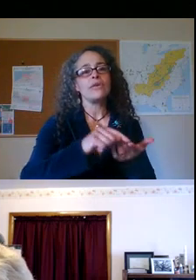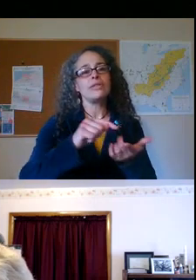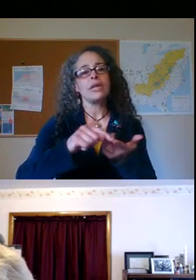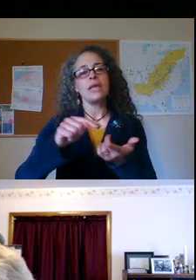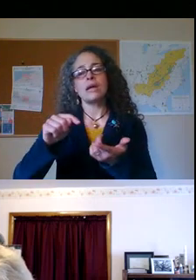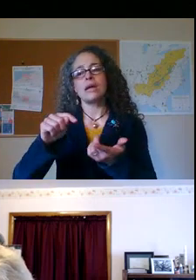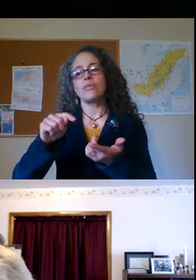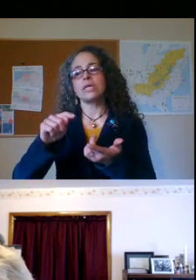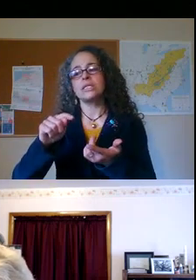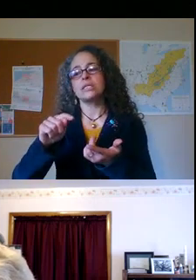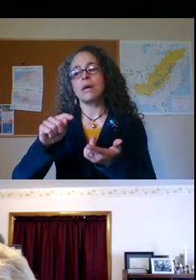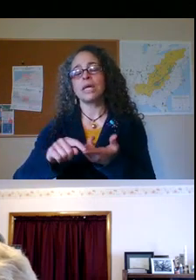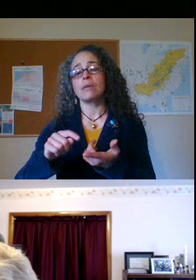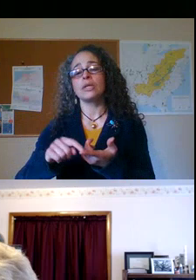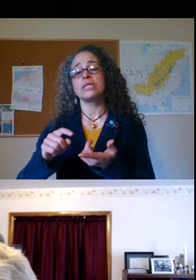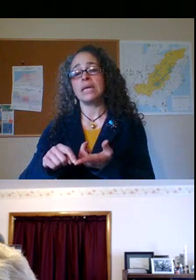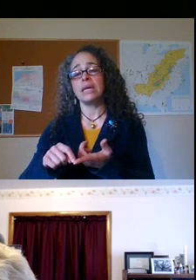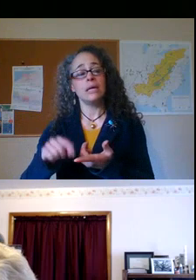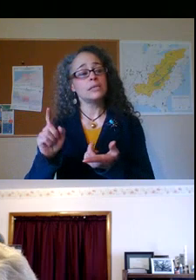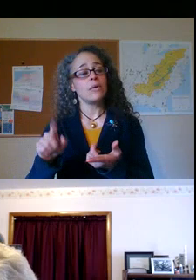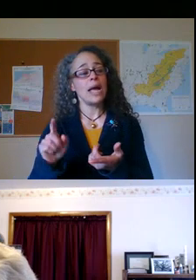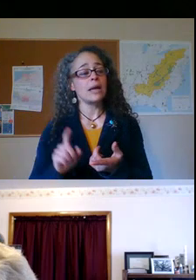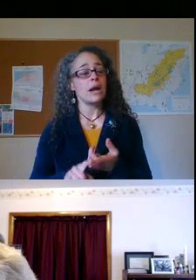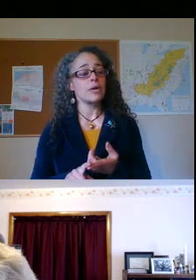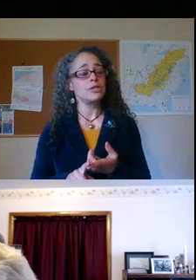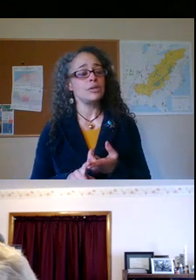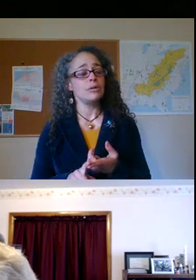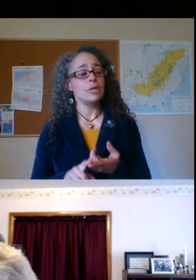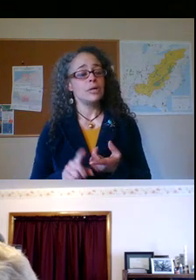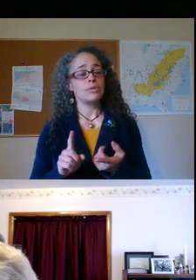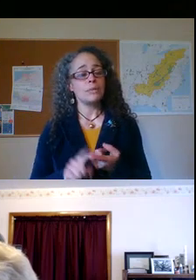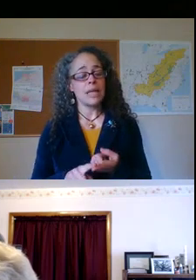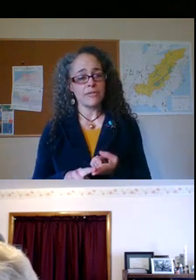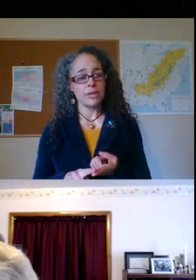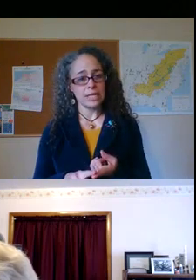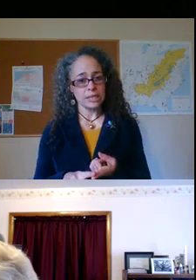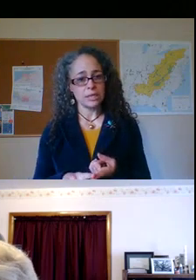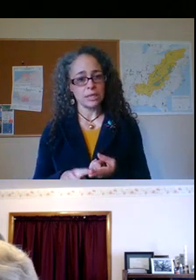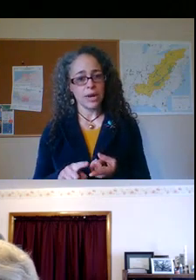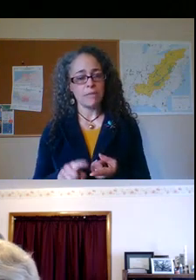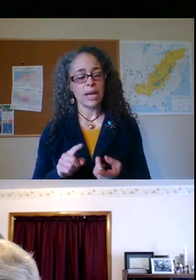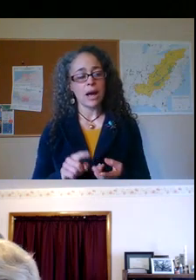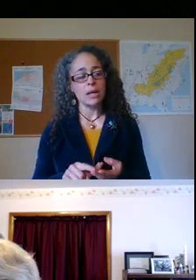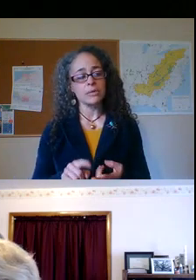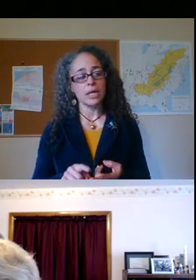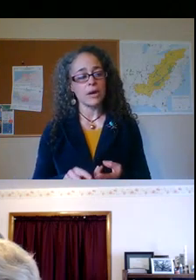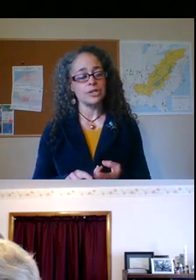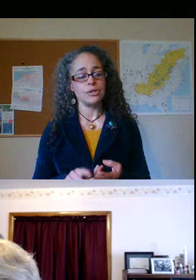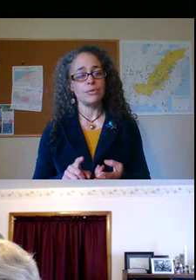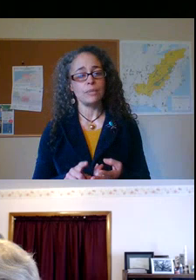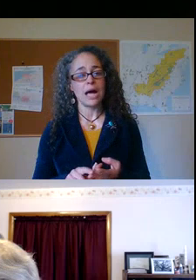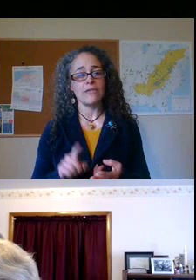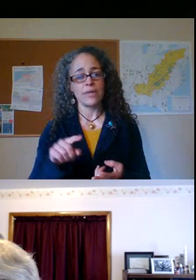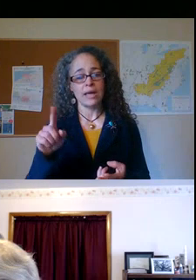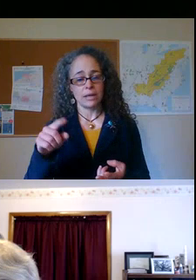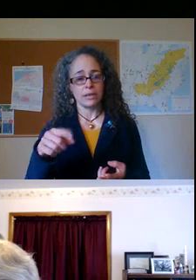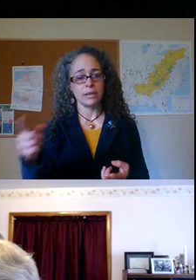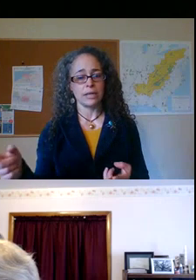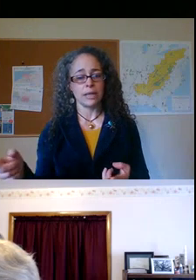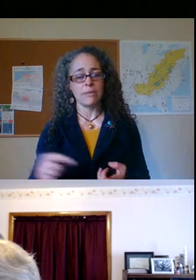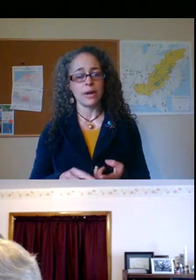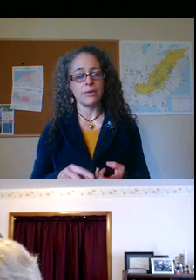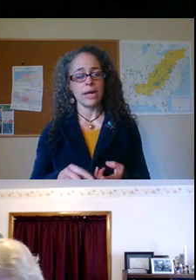would apply for everything that was applicable to me. So I encourage you to apply for this grant, but I also encourage you to apply